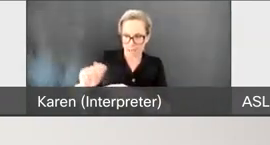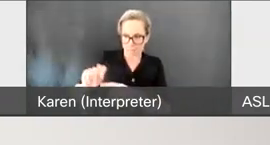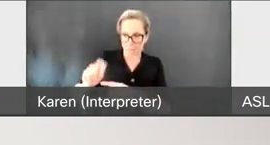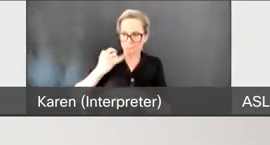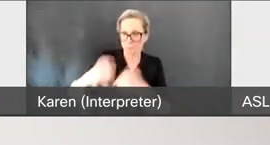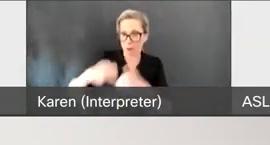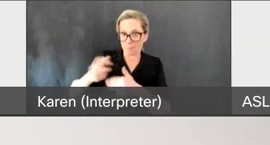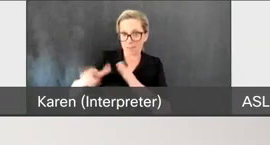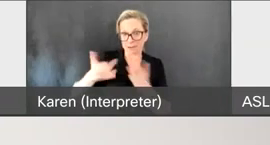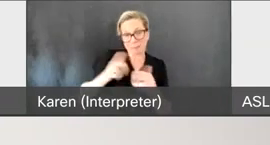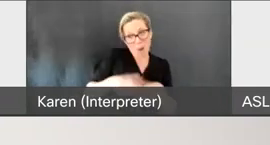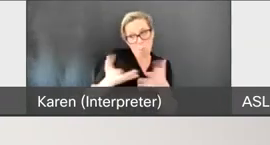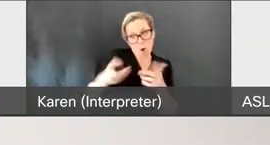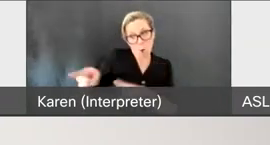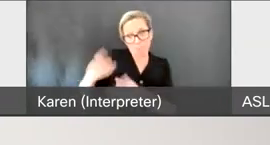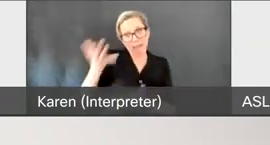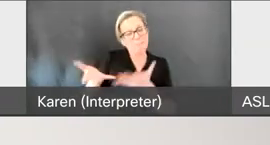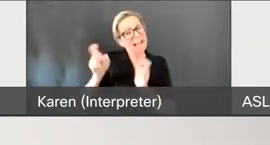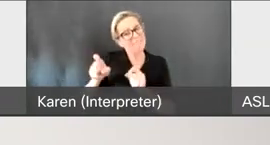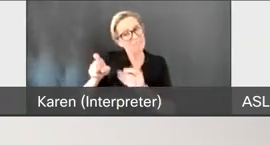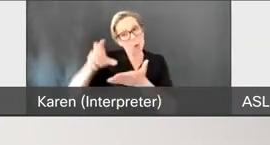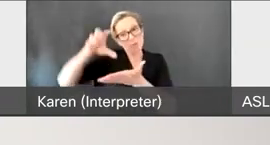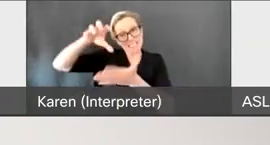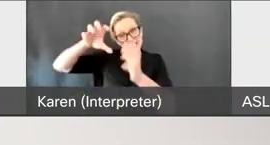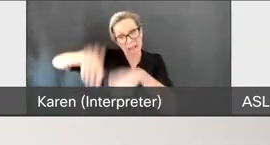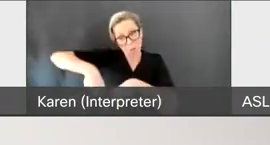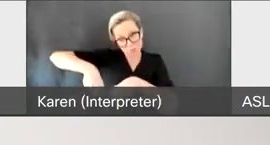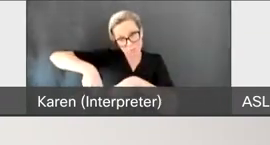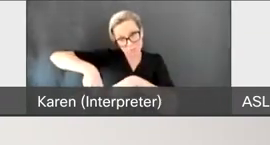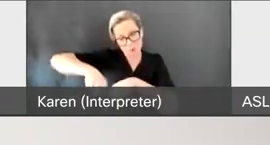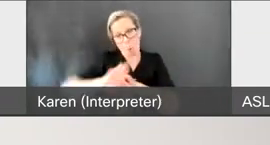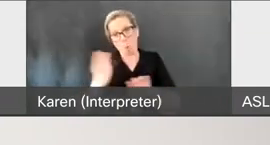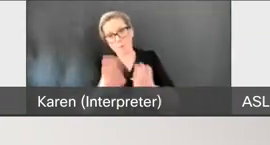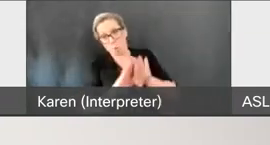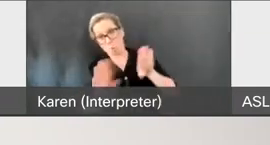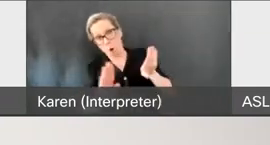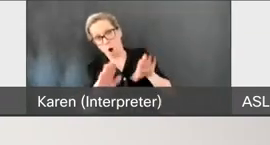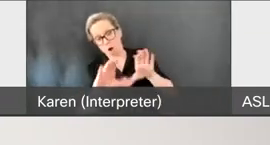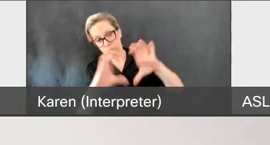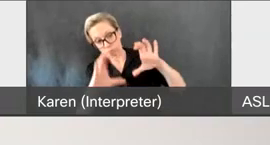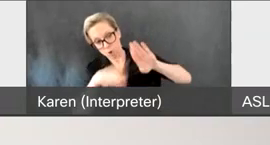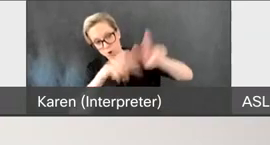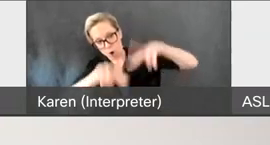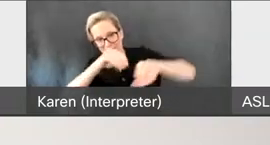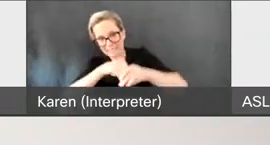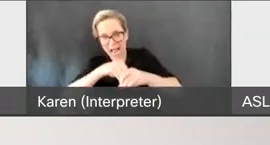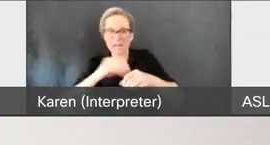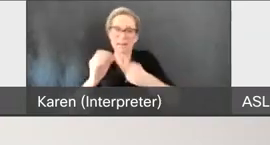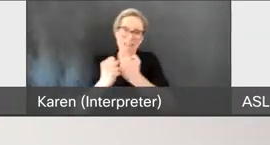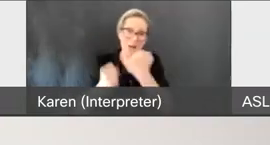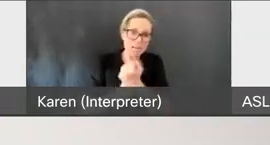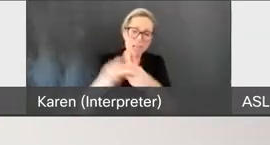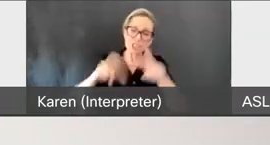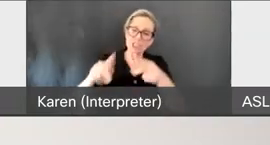there may have to be a destructive inspection. So they may have to open walls. They may have to open the foundation to look at the plumbing